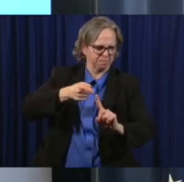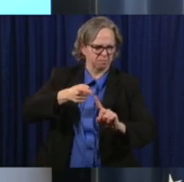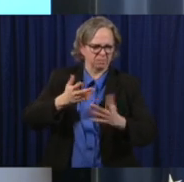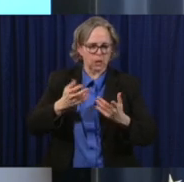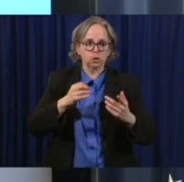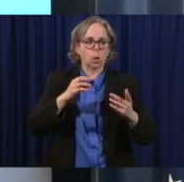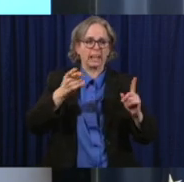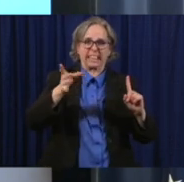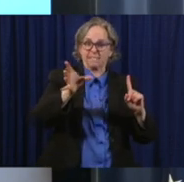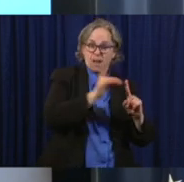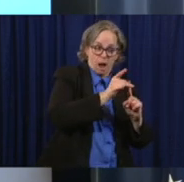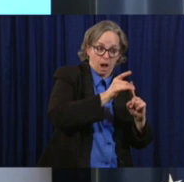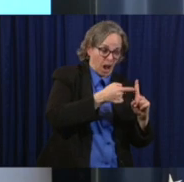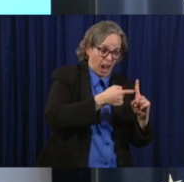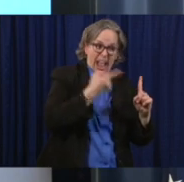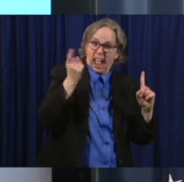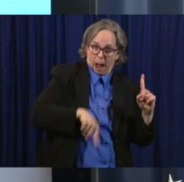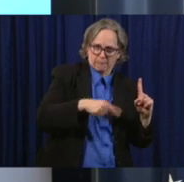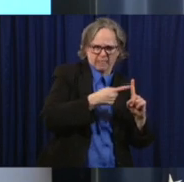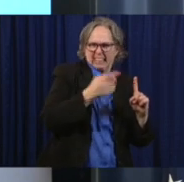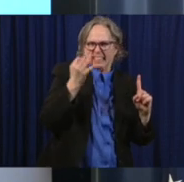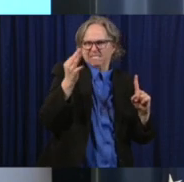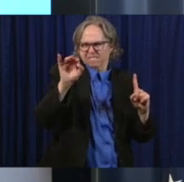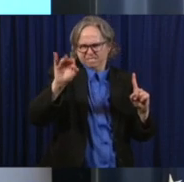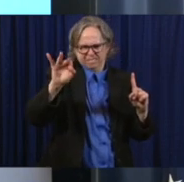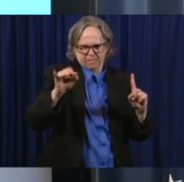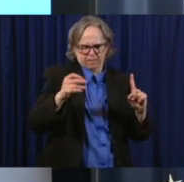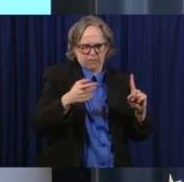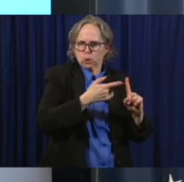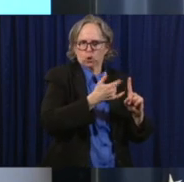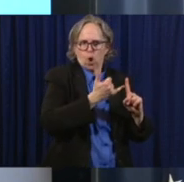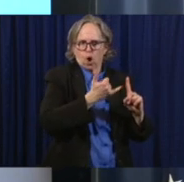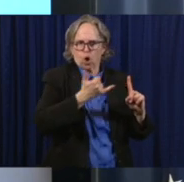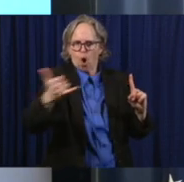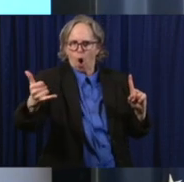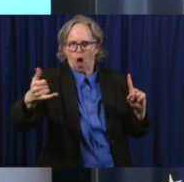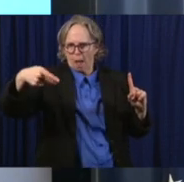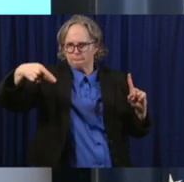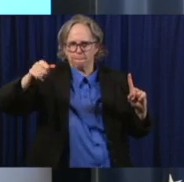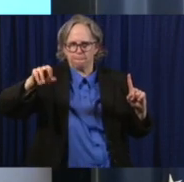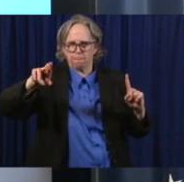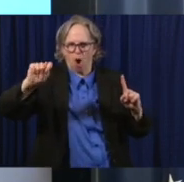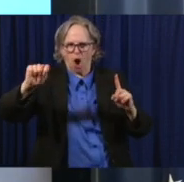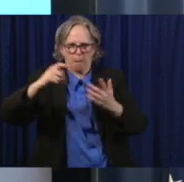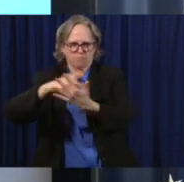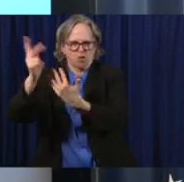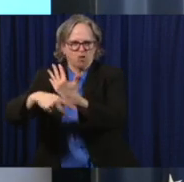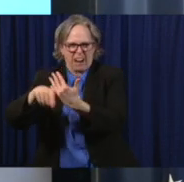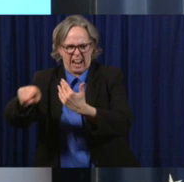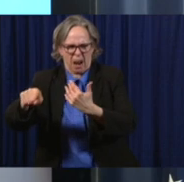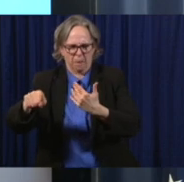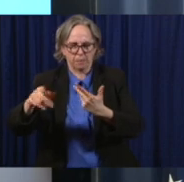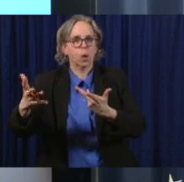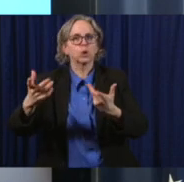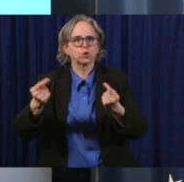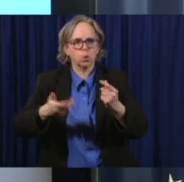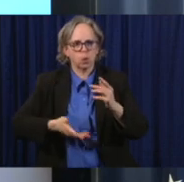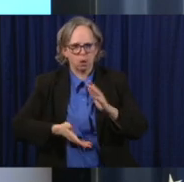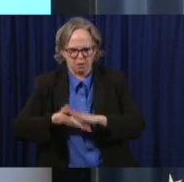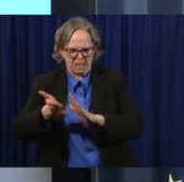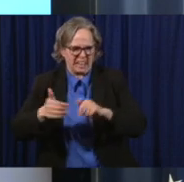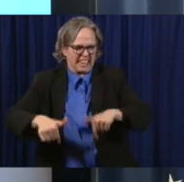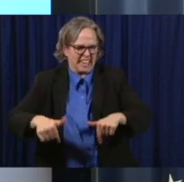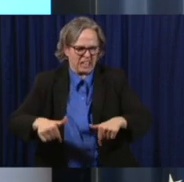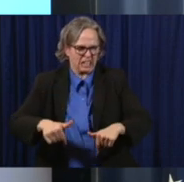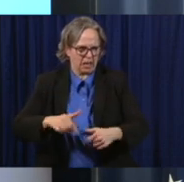call the PART program that's administered by one of our local providers here in this region of